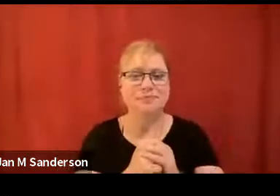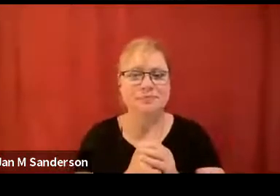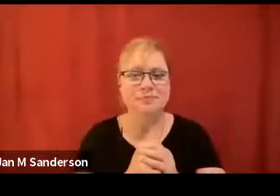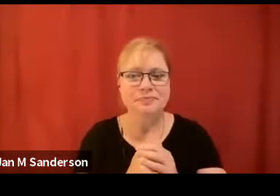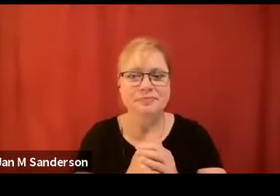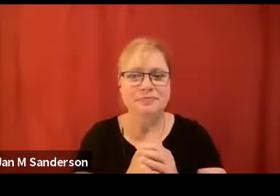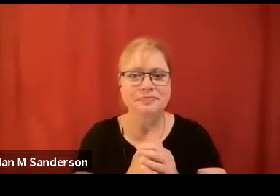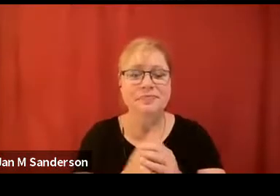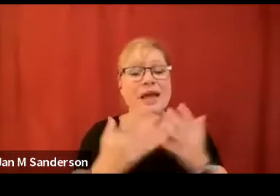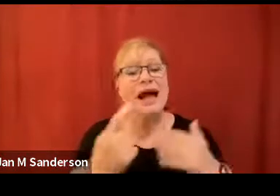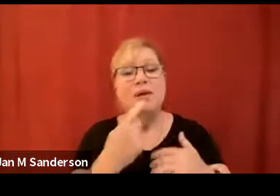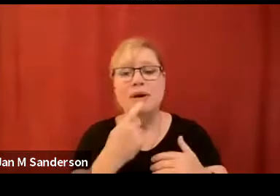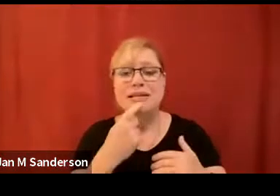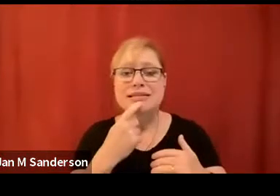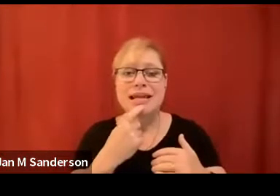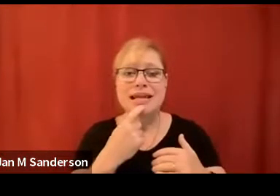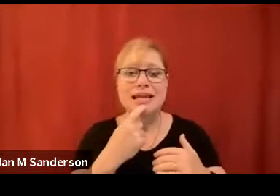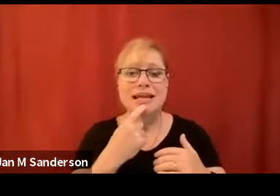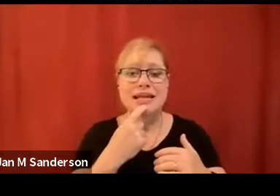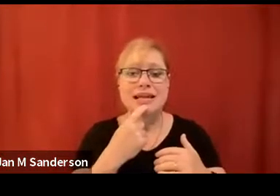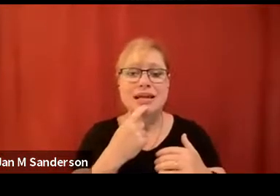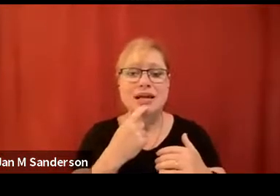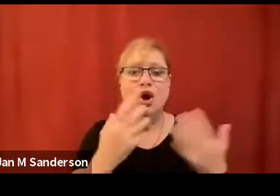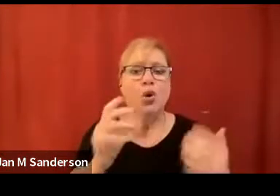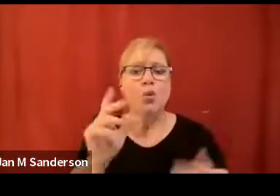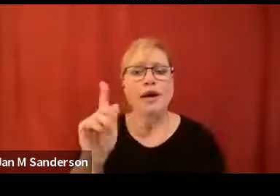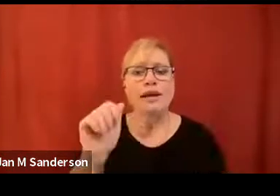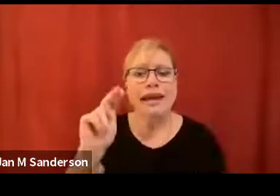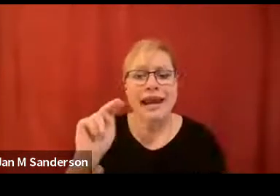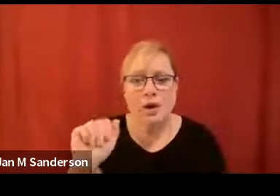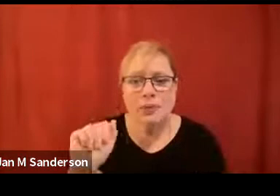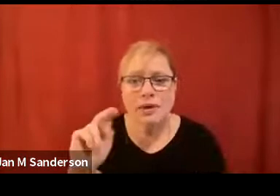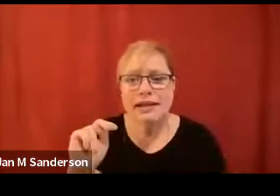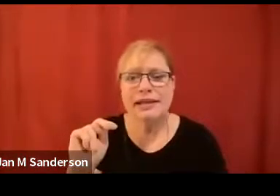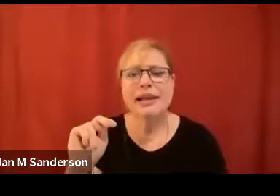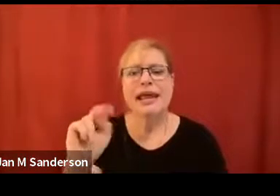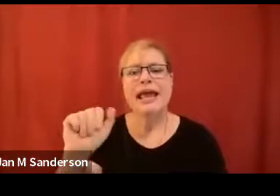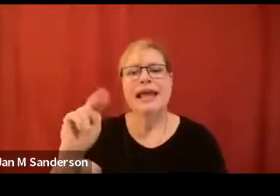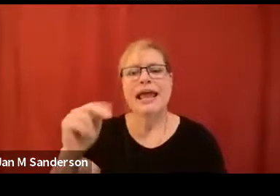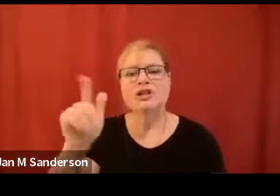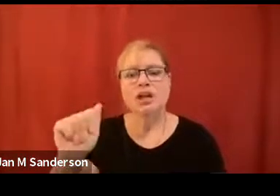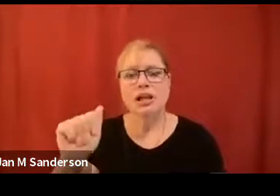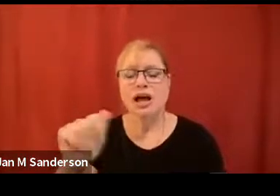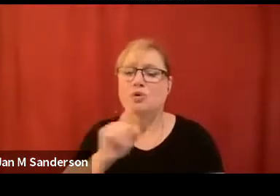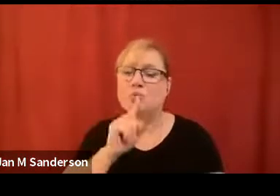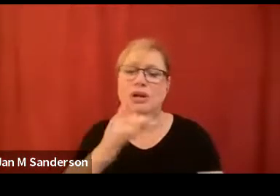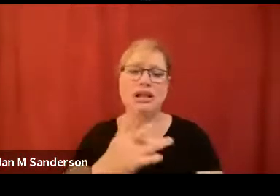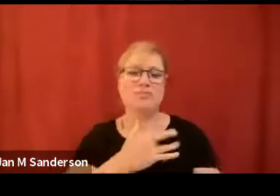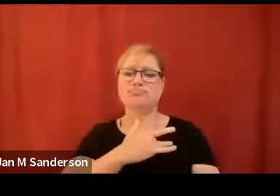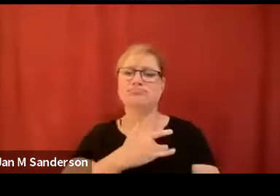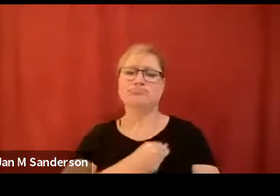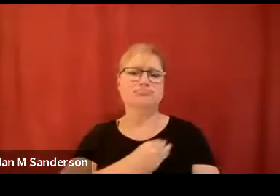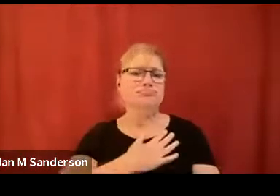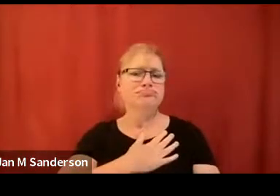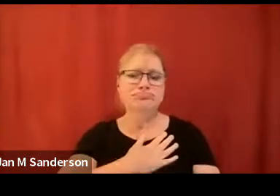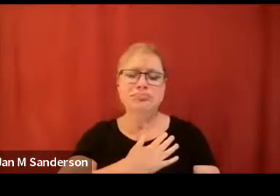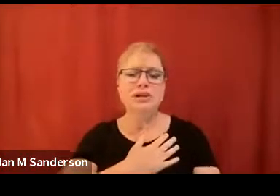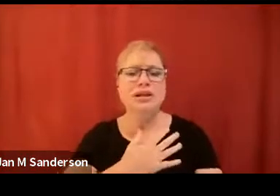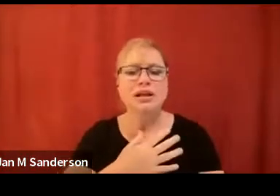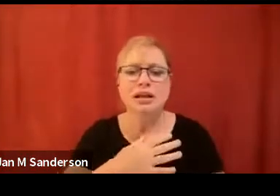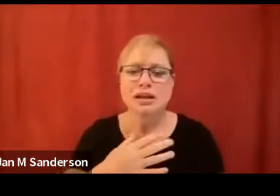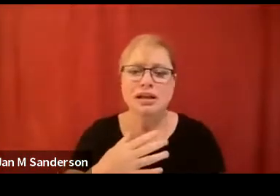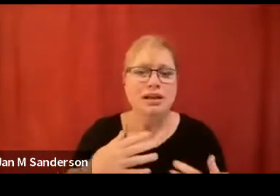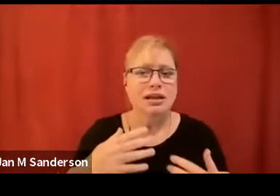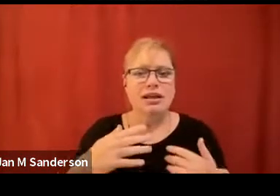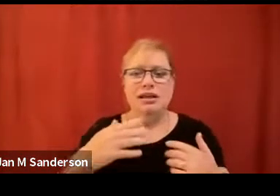wanted to say how much what Karen and Angela shared resonated, and how, the hyper-local or